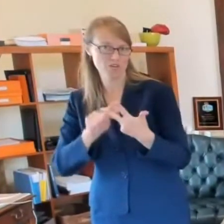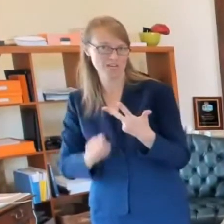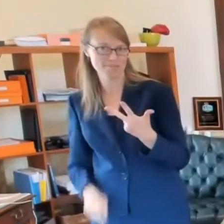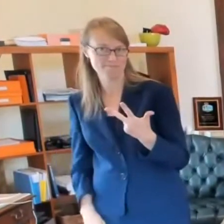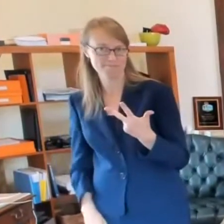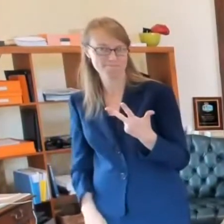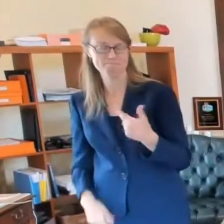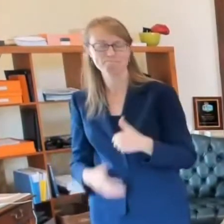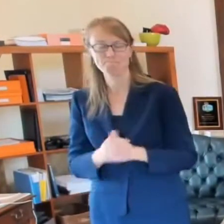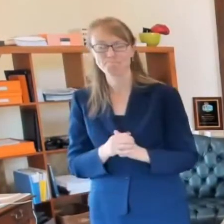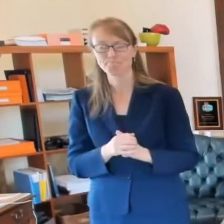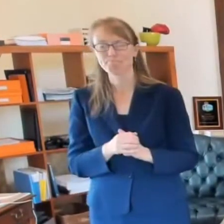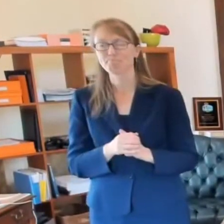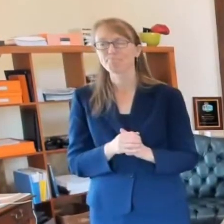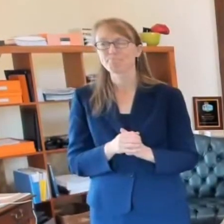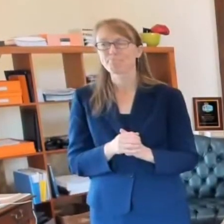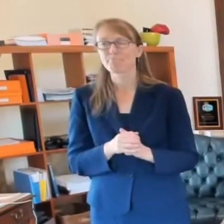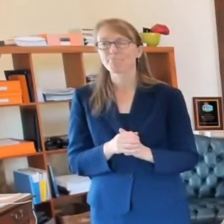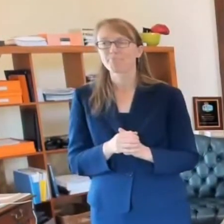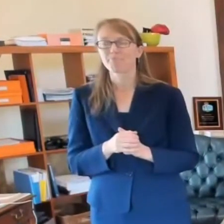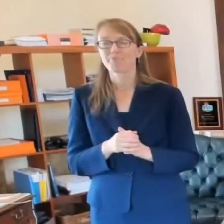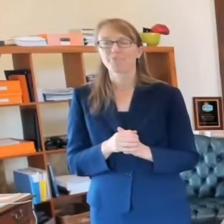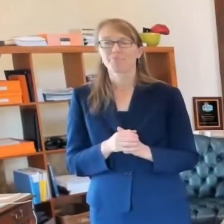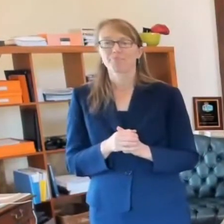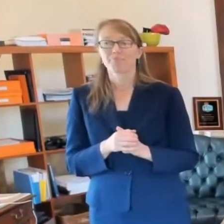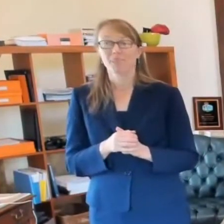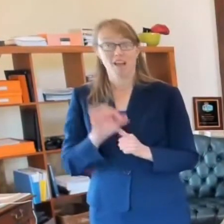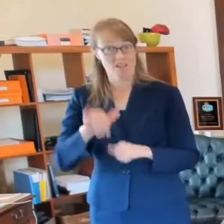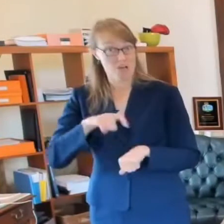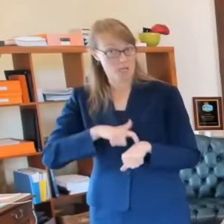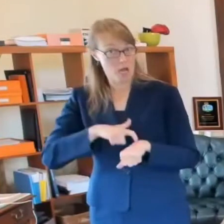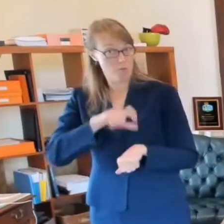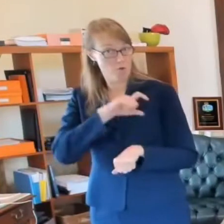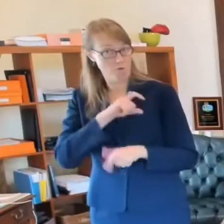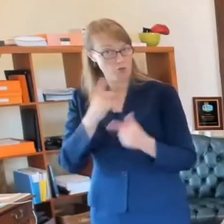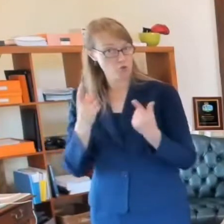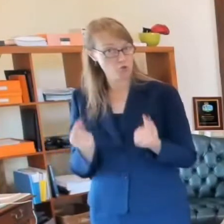They were at that time trying to address